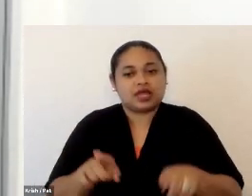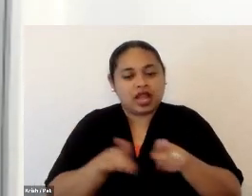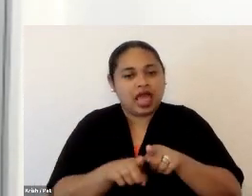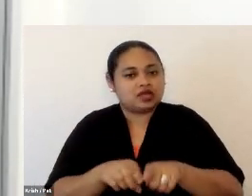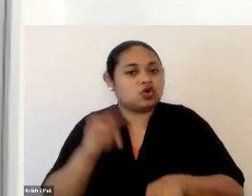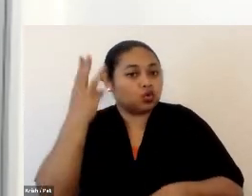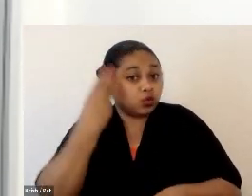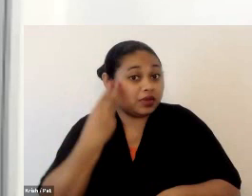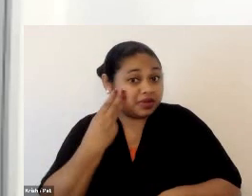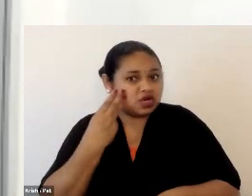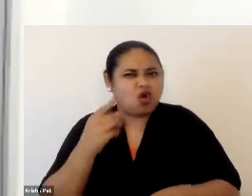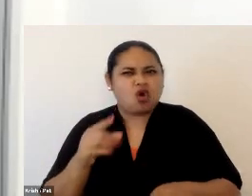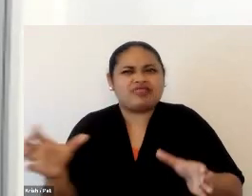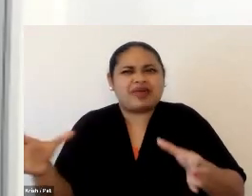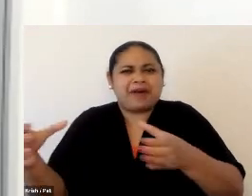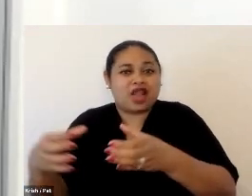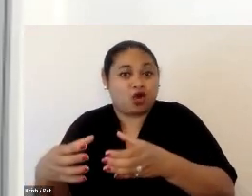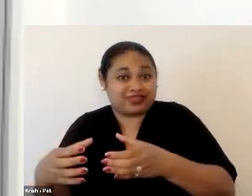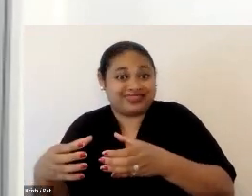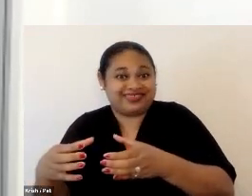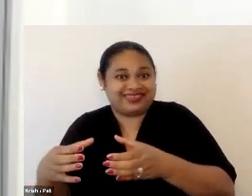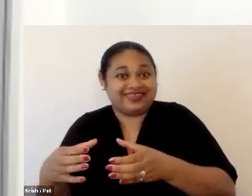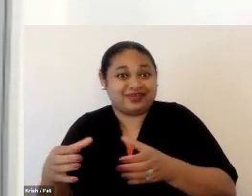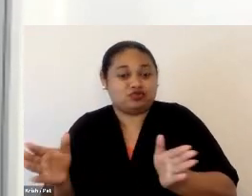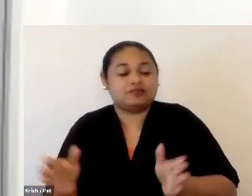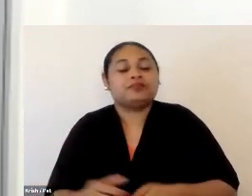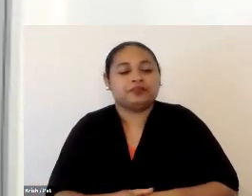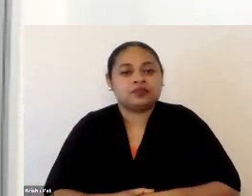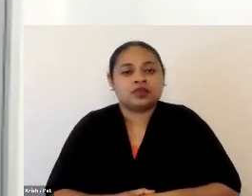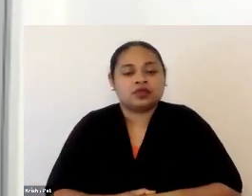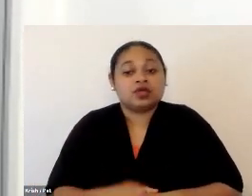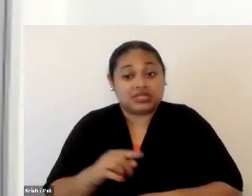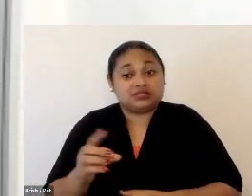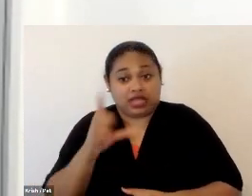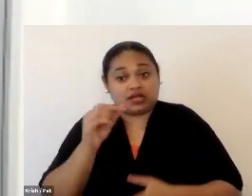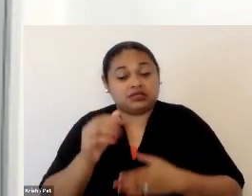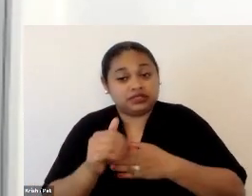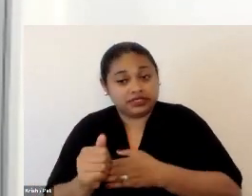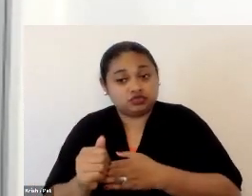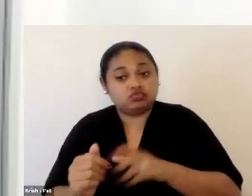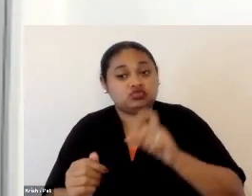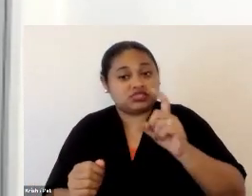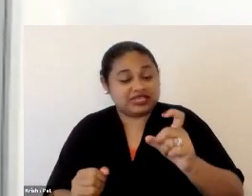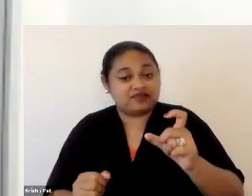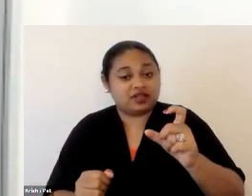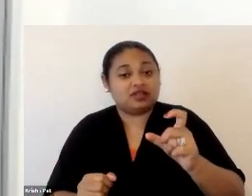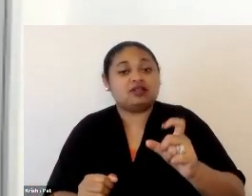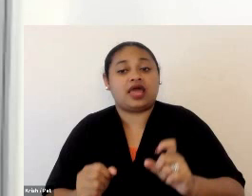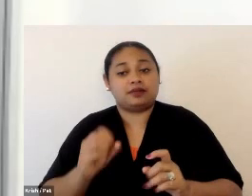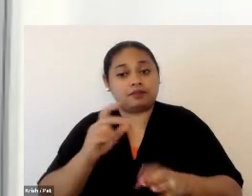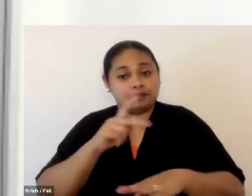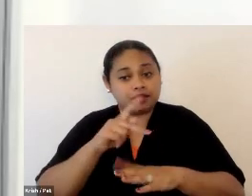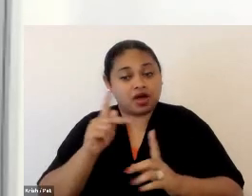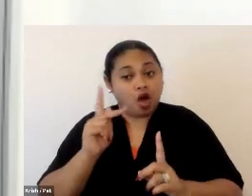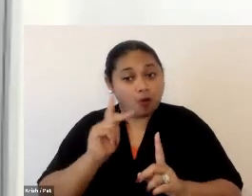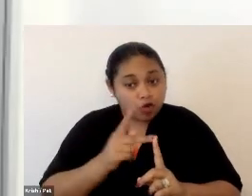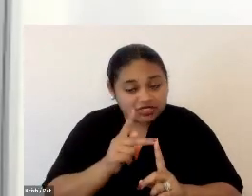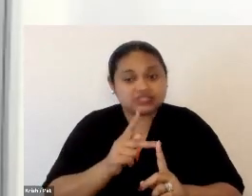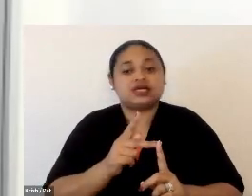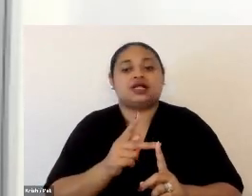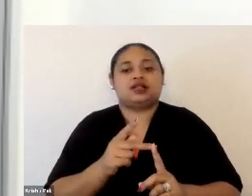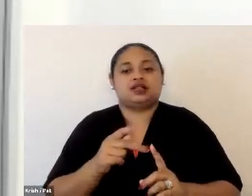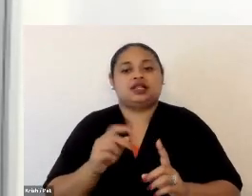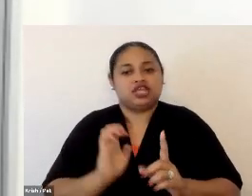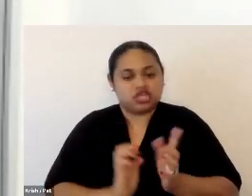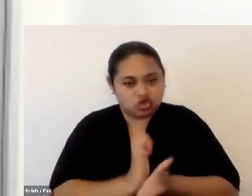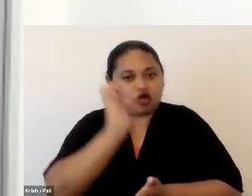or minorities. And this can lead to the engagement of civil, political, economic, and social